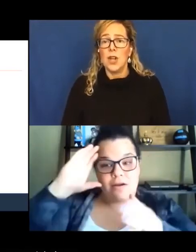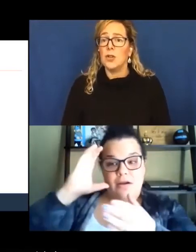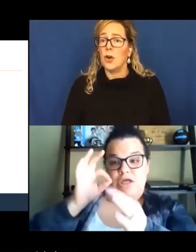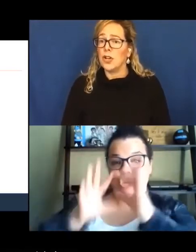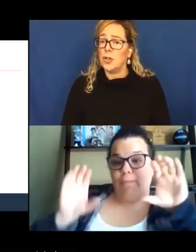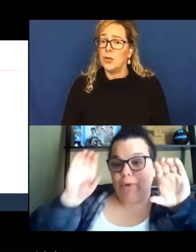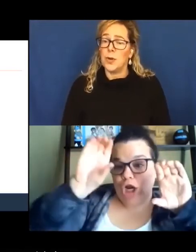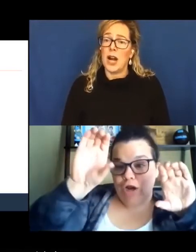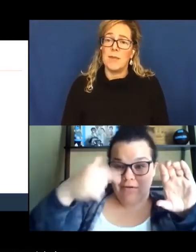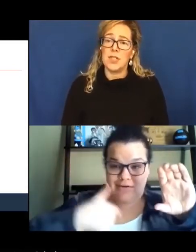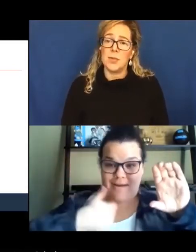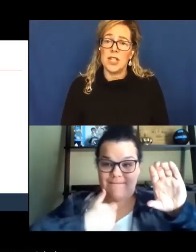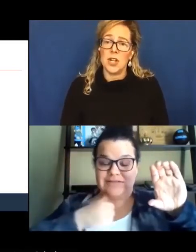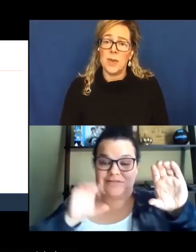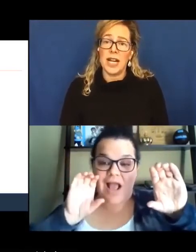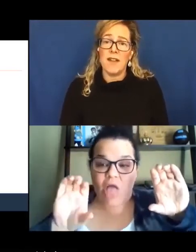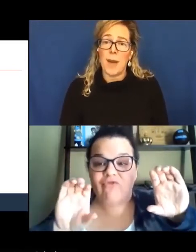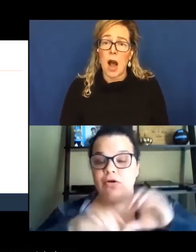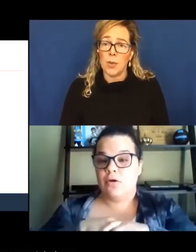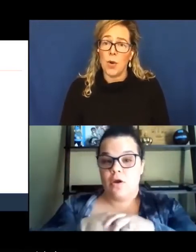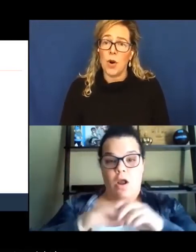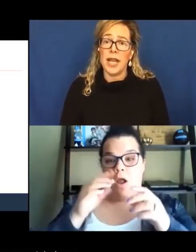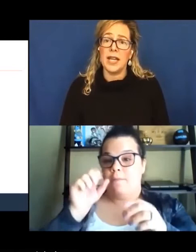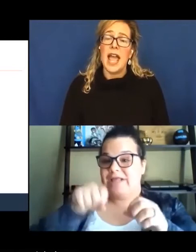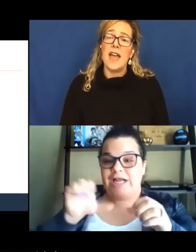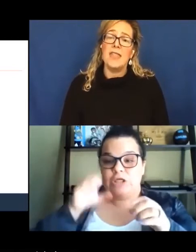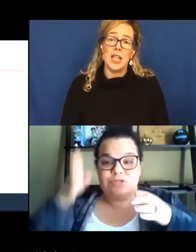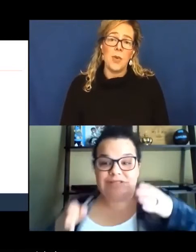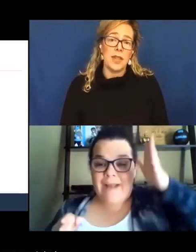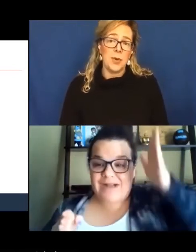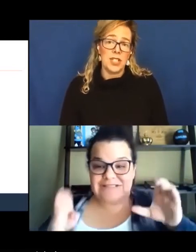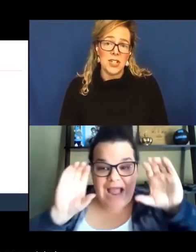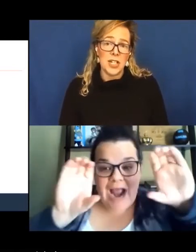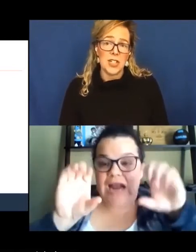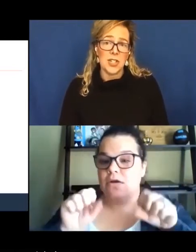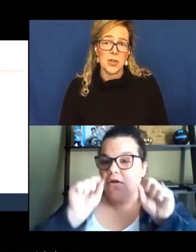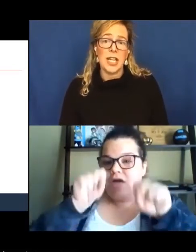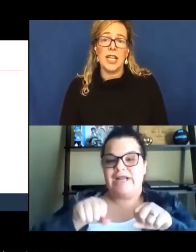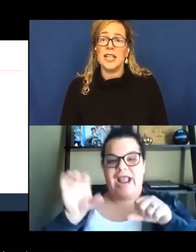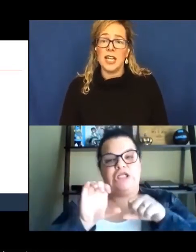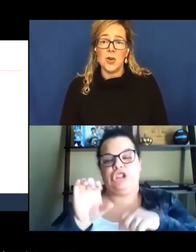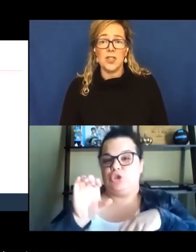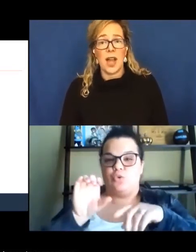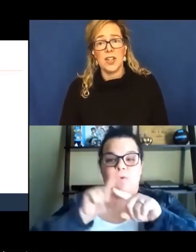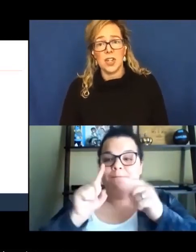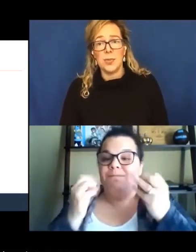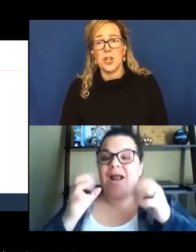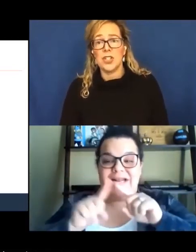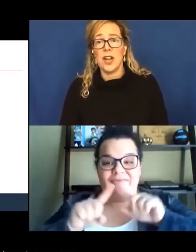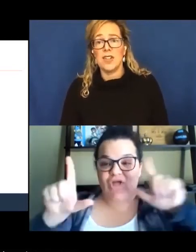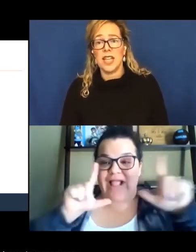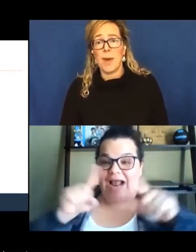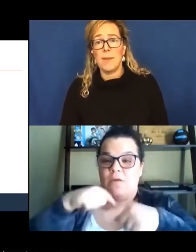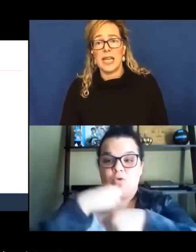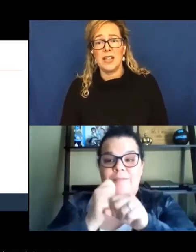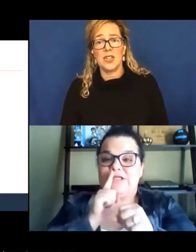Zoom. You know, perhaps the presenter might have a PowerPoint, and then you want the presenter in screen, and then you also have interpreters